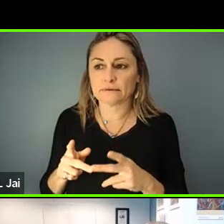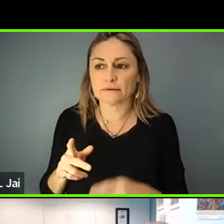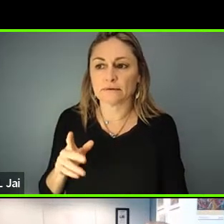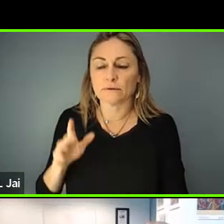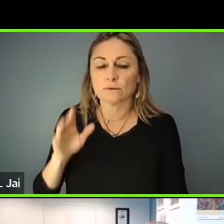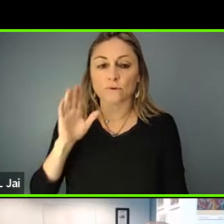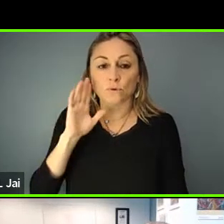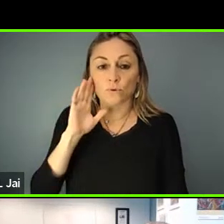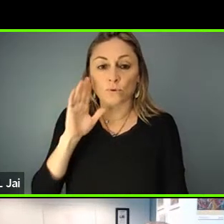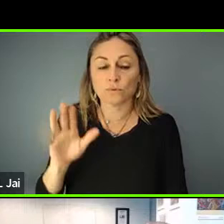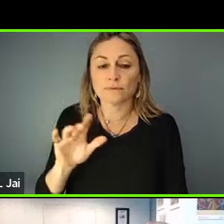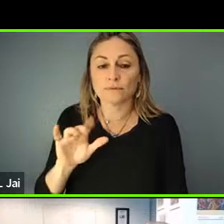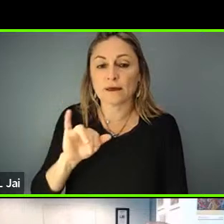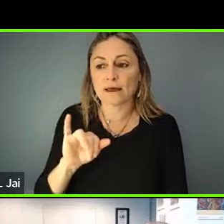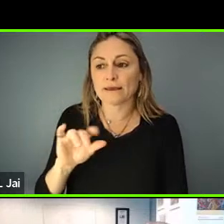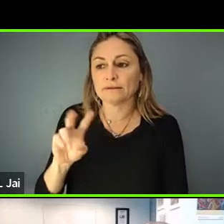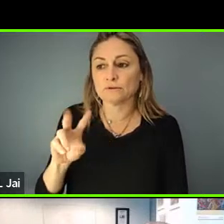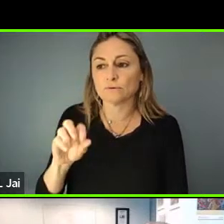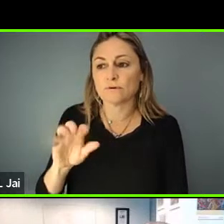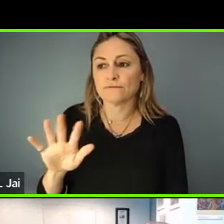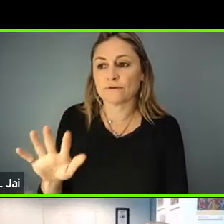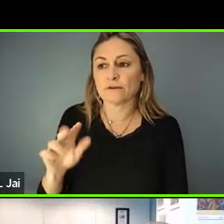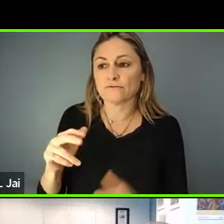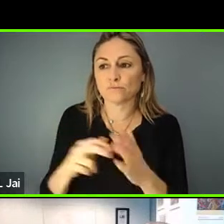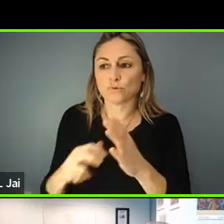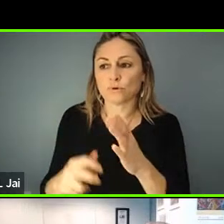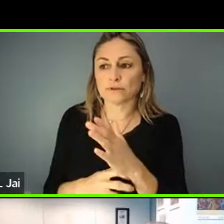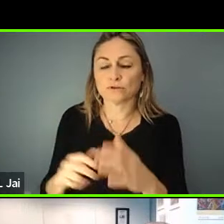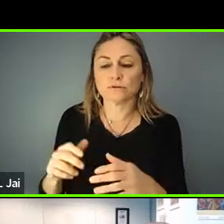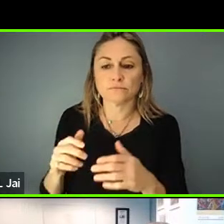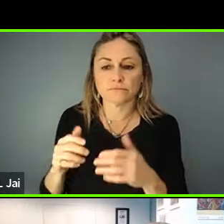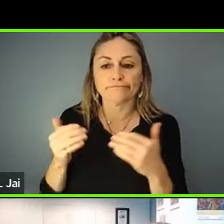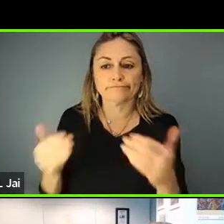the I-205 bridge also be tolled?